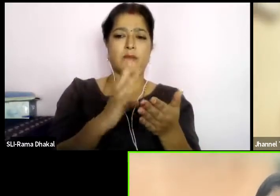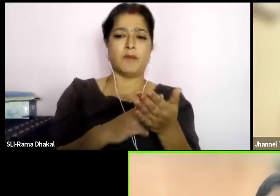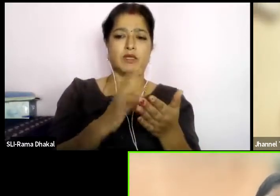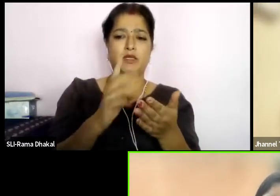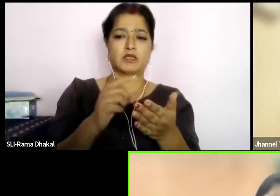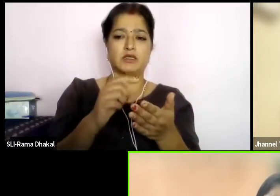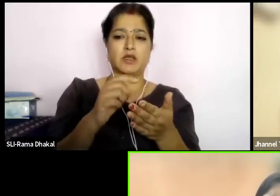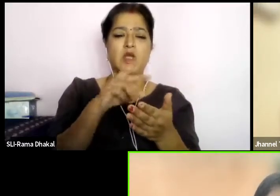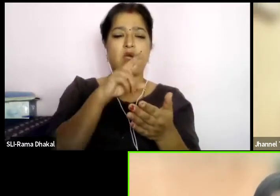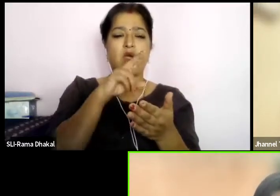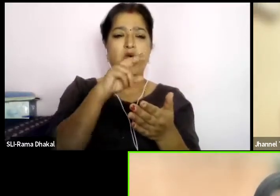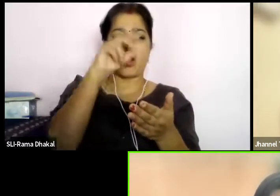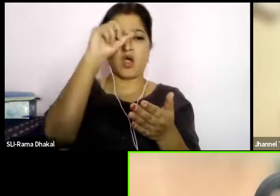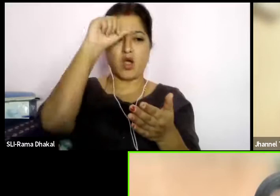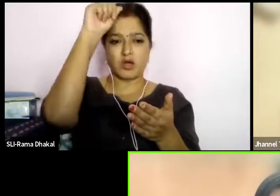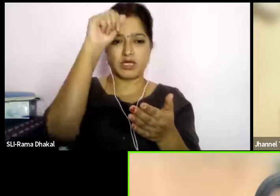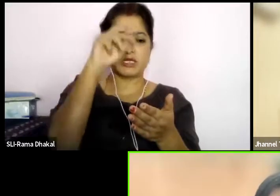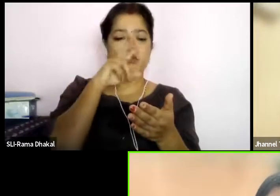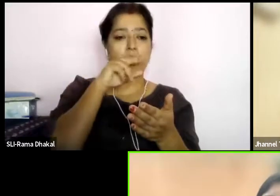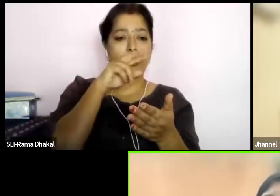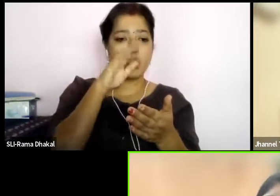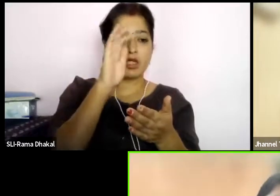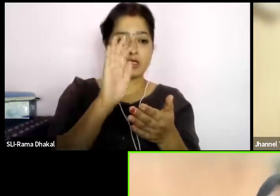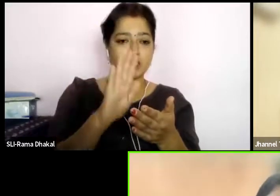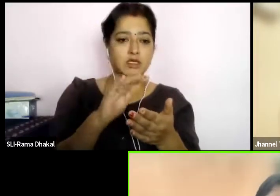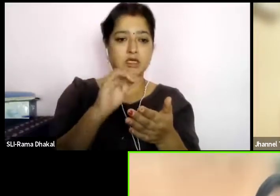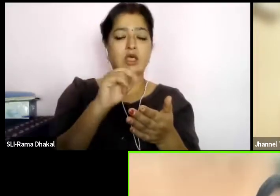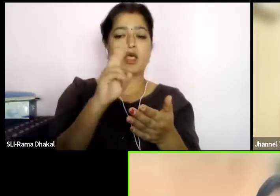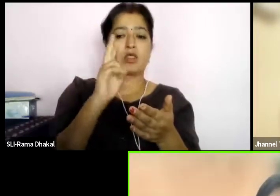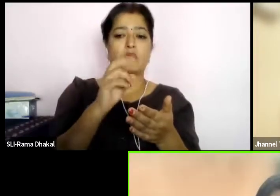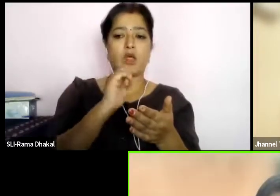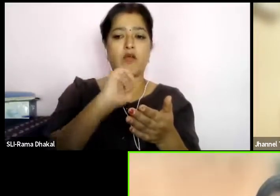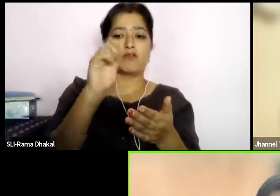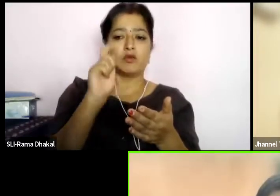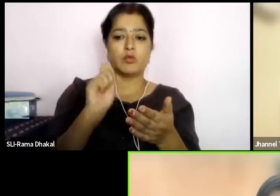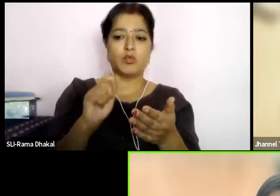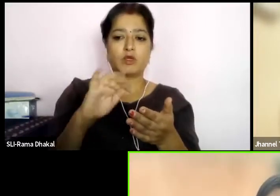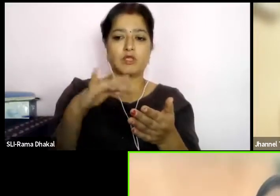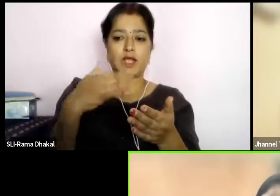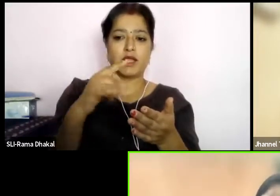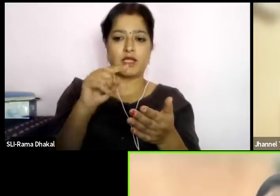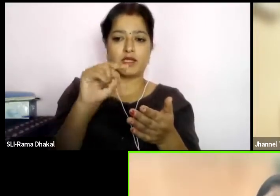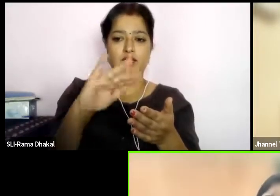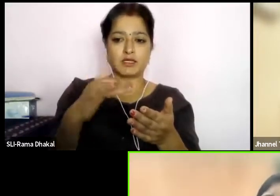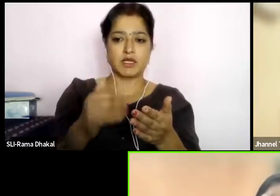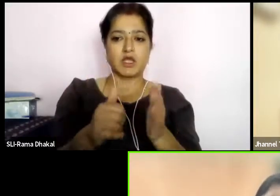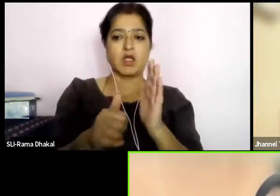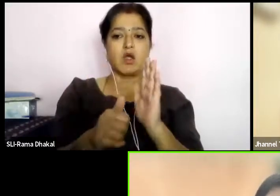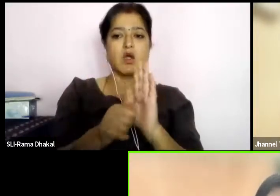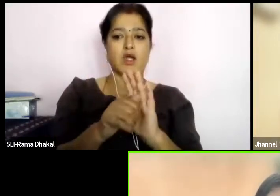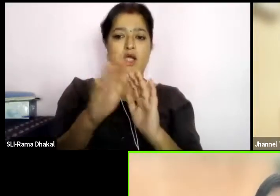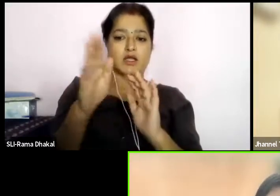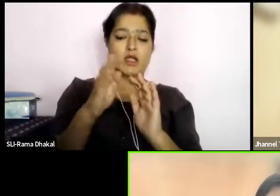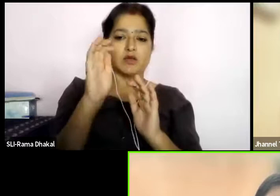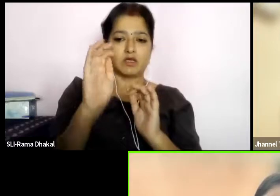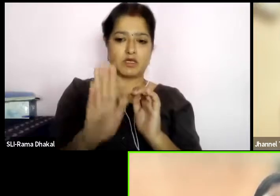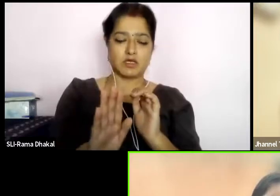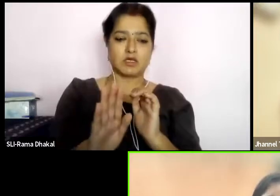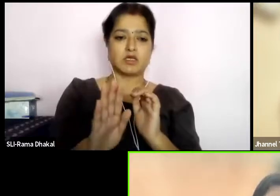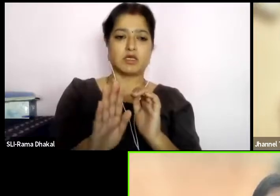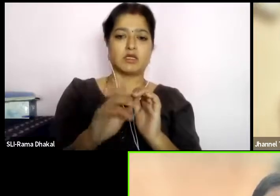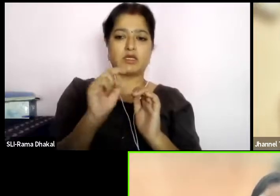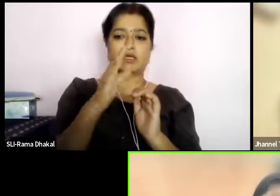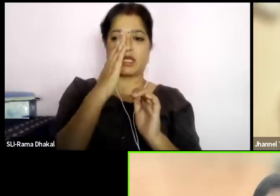reach to the most marginalized group by framing the intersectional lens, by bringing a concrete strategies